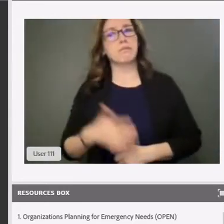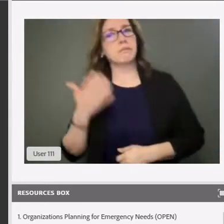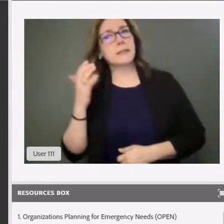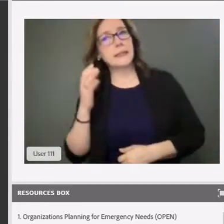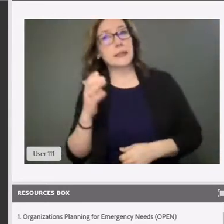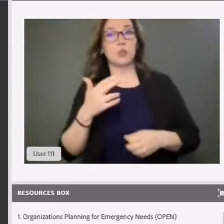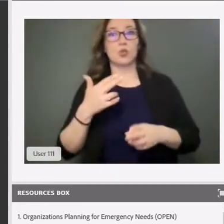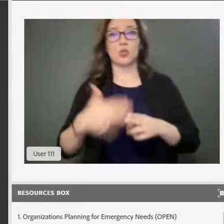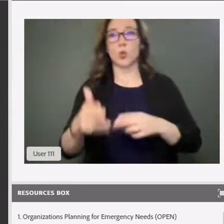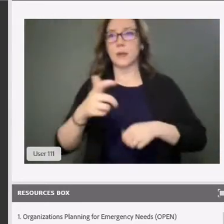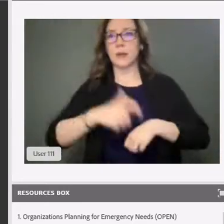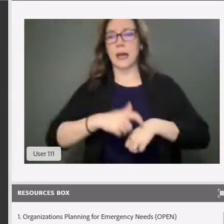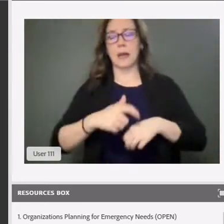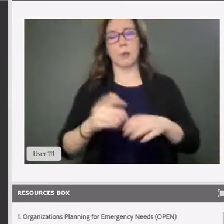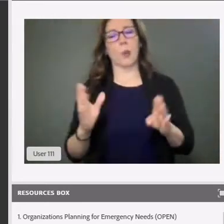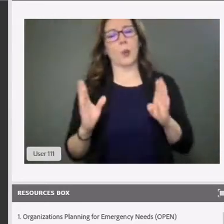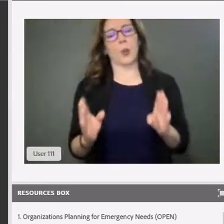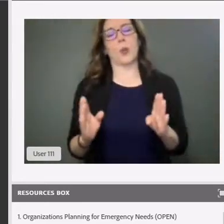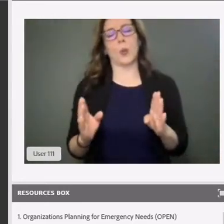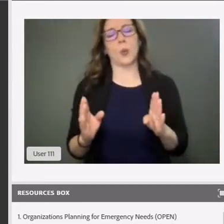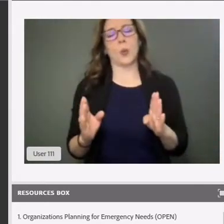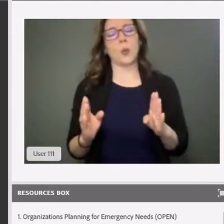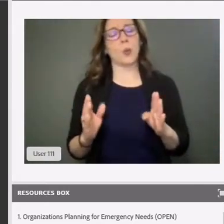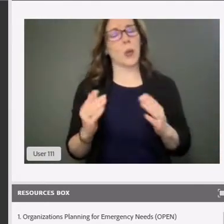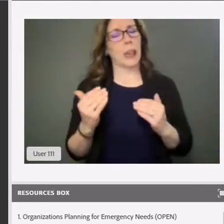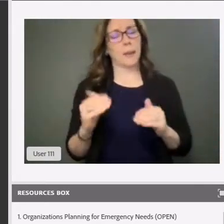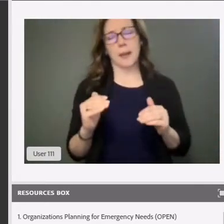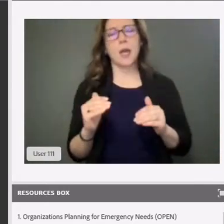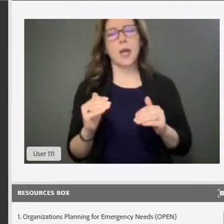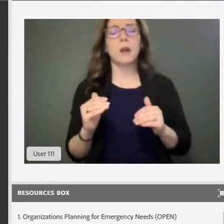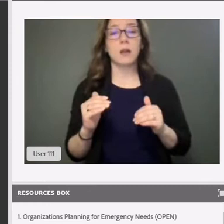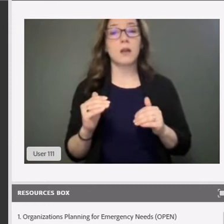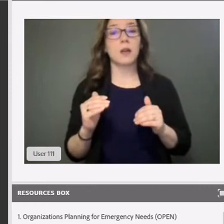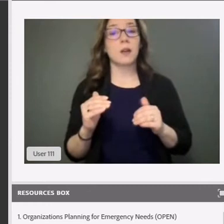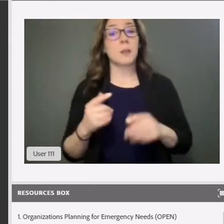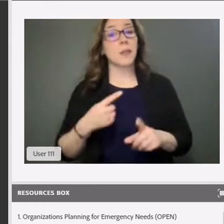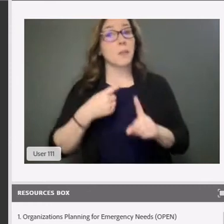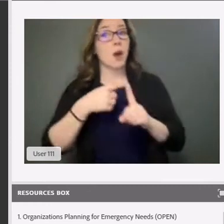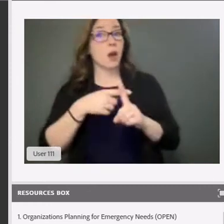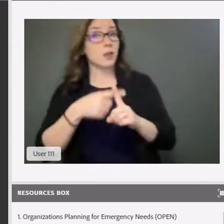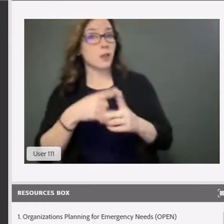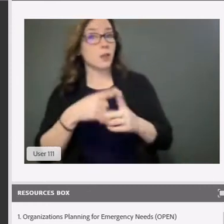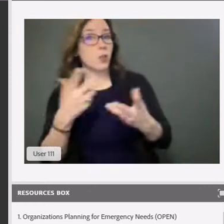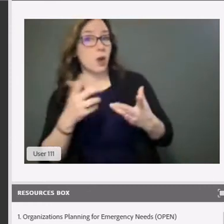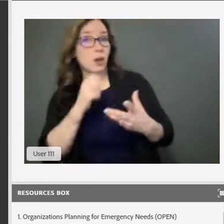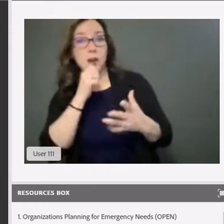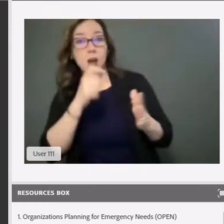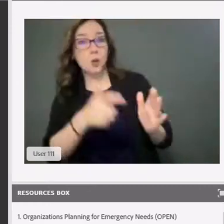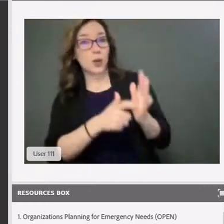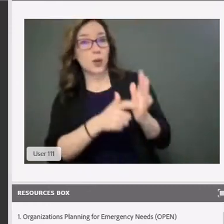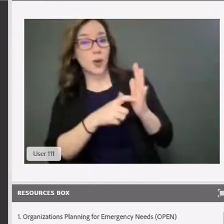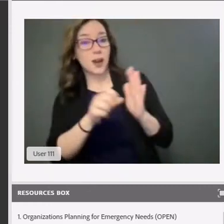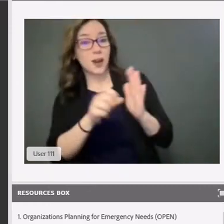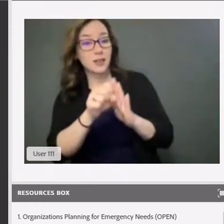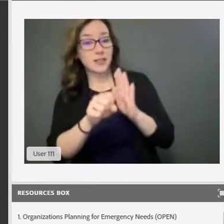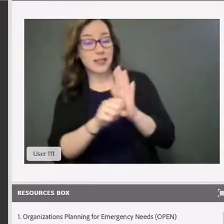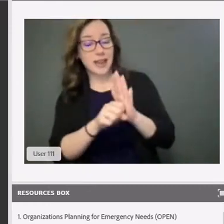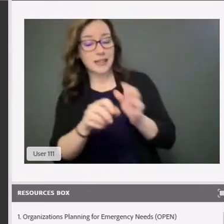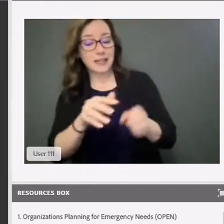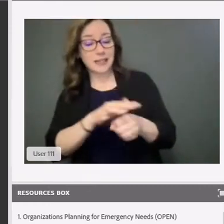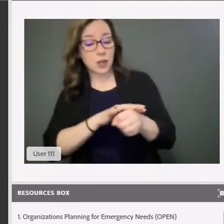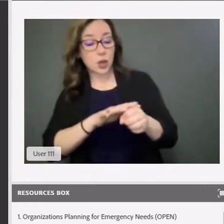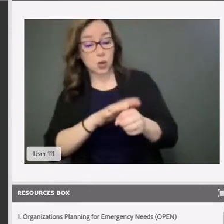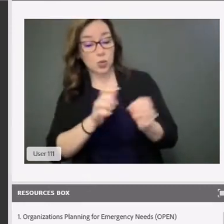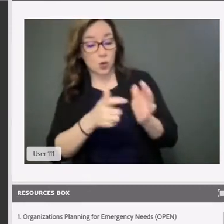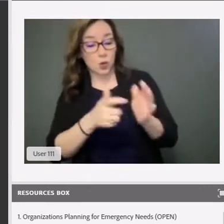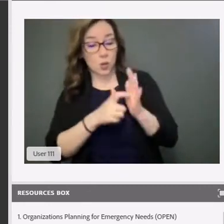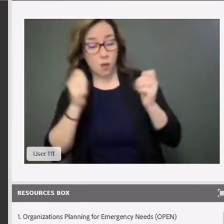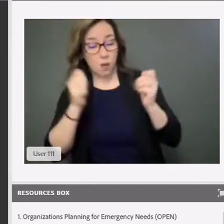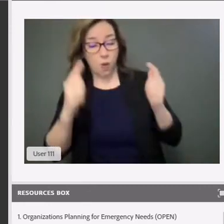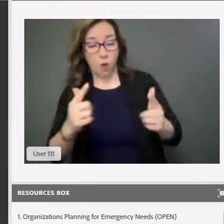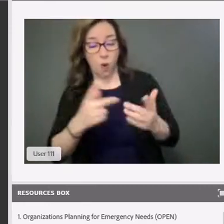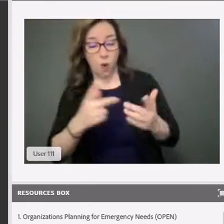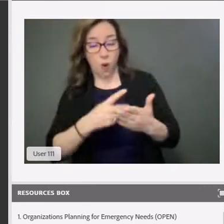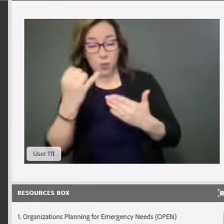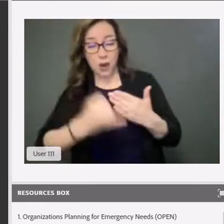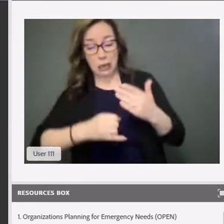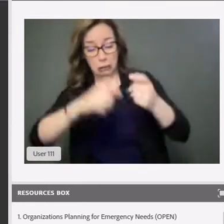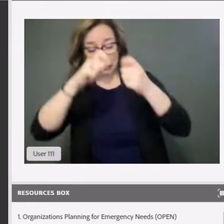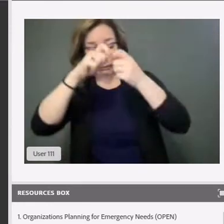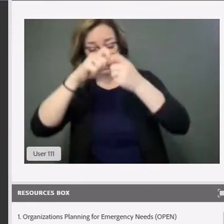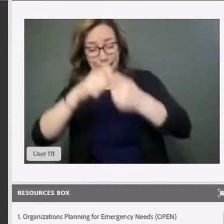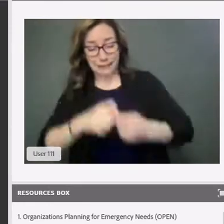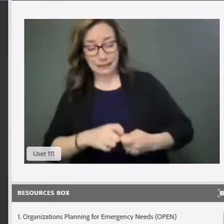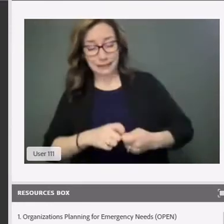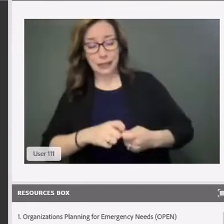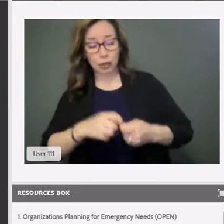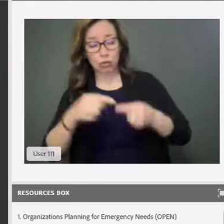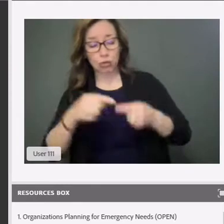short, and it is, the upside is that we do not require the states and territories to have all project level detail at the